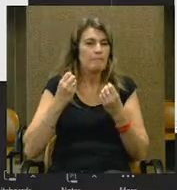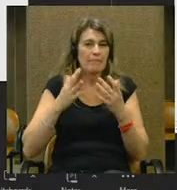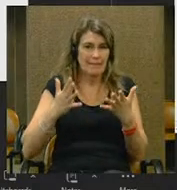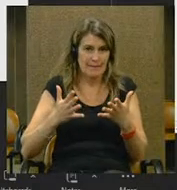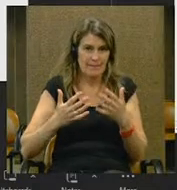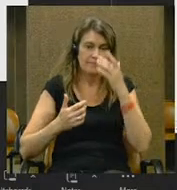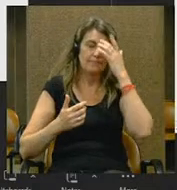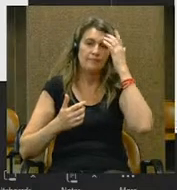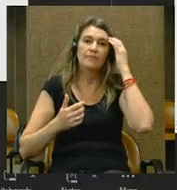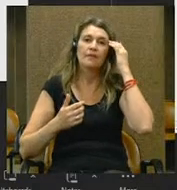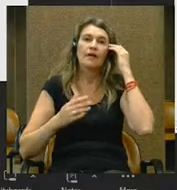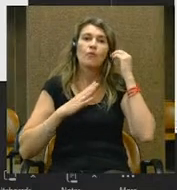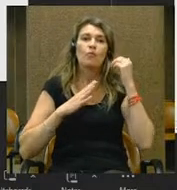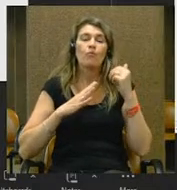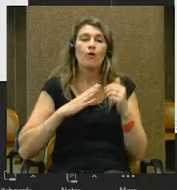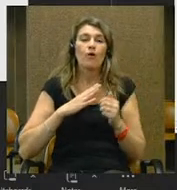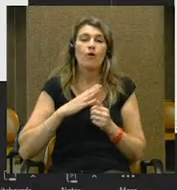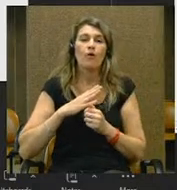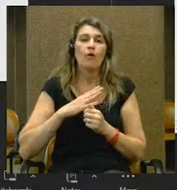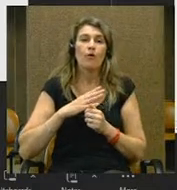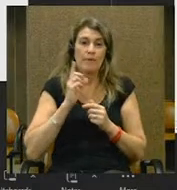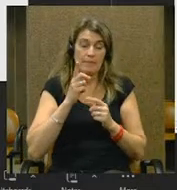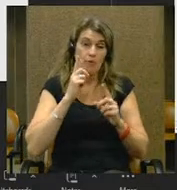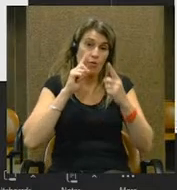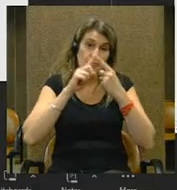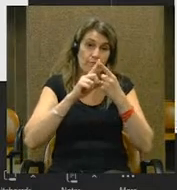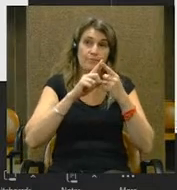problem has been drug prohibition.